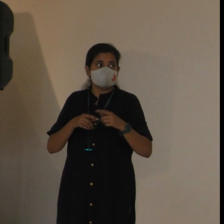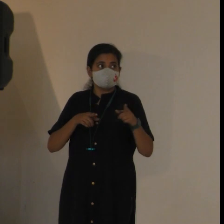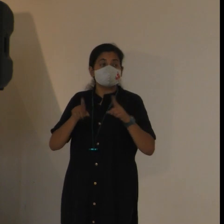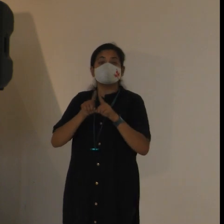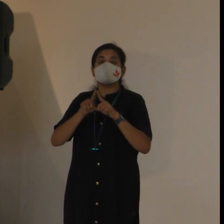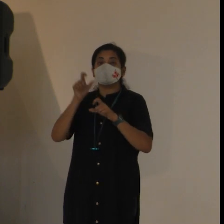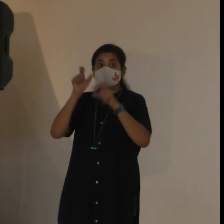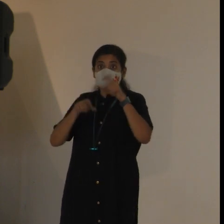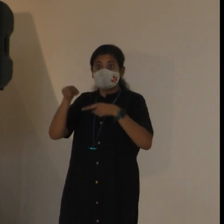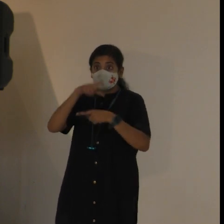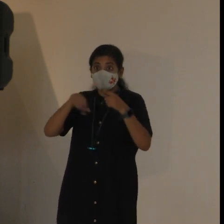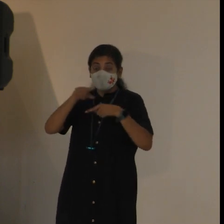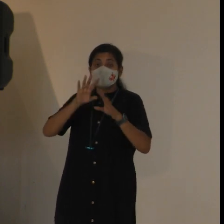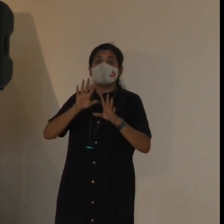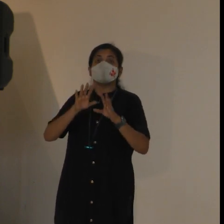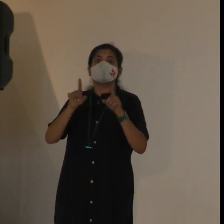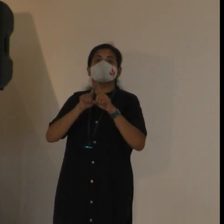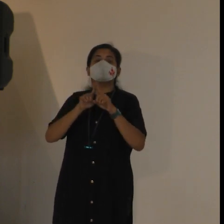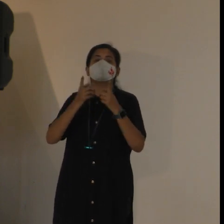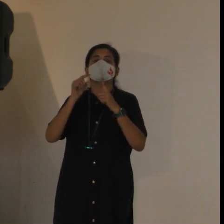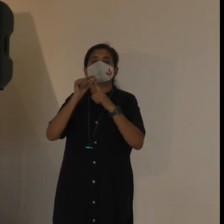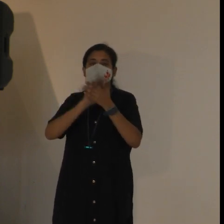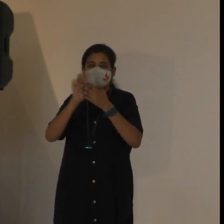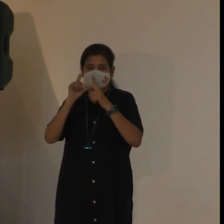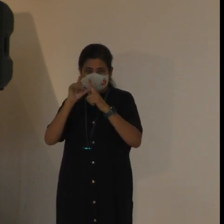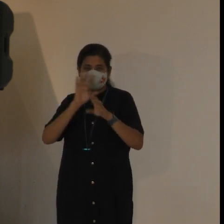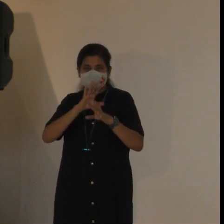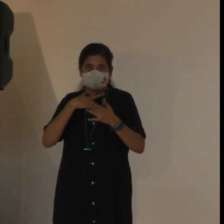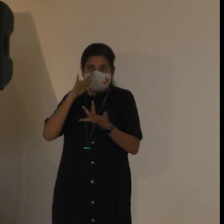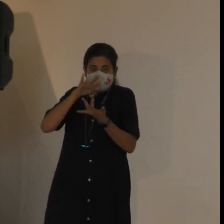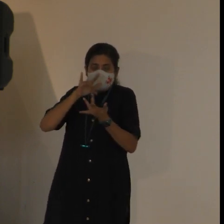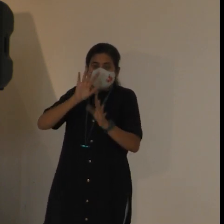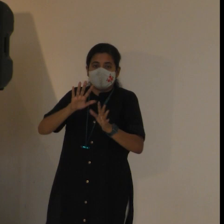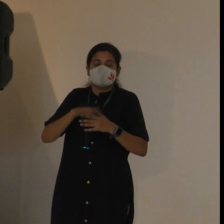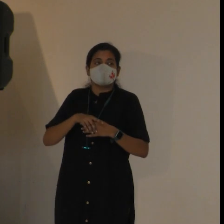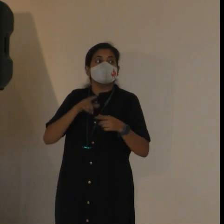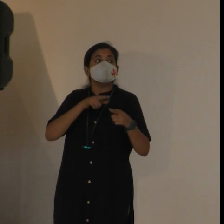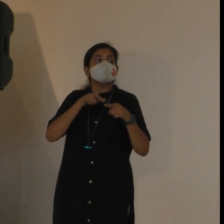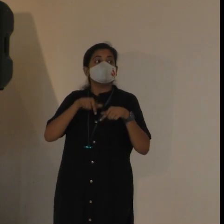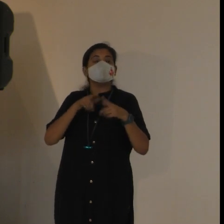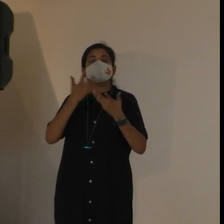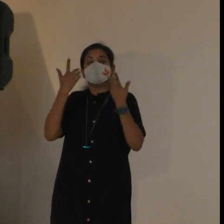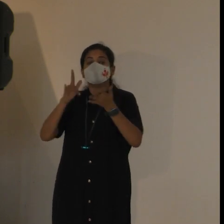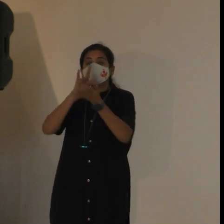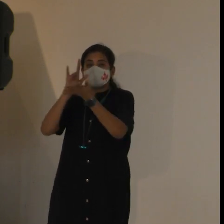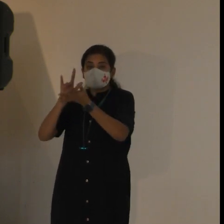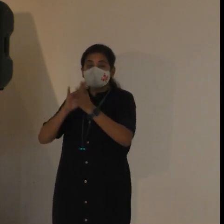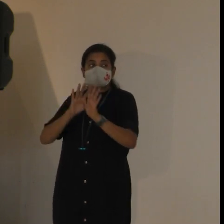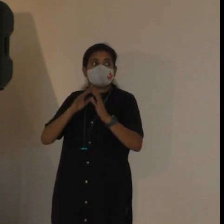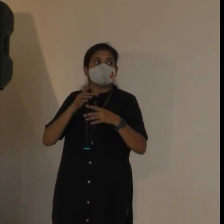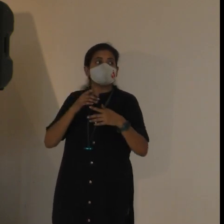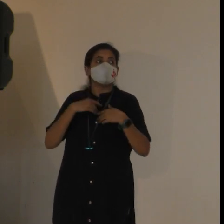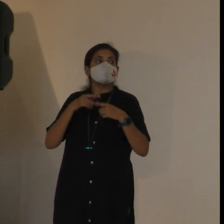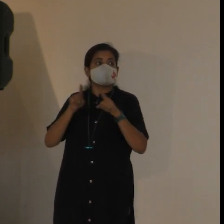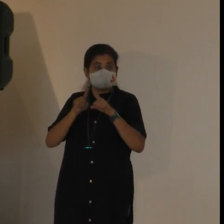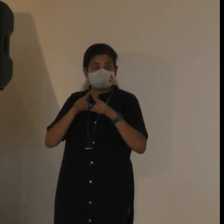traveling everywhere, and I was in the middle of my PhD then, so that was the longest time I was grounded in any place. So I needed to do something